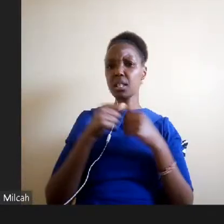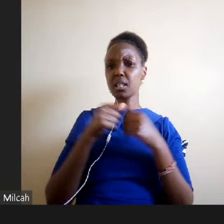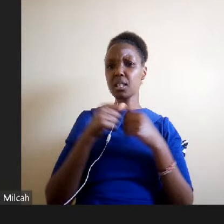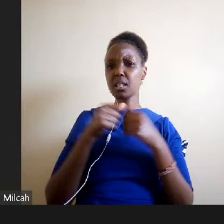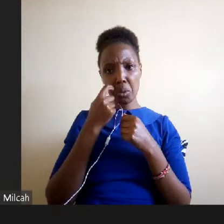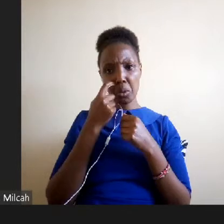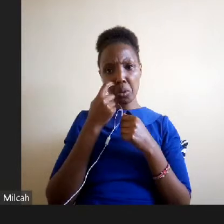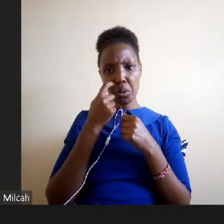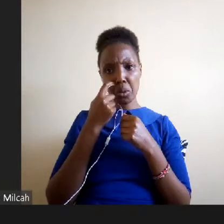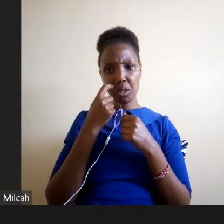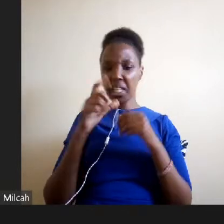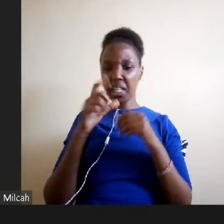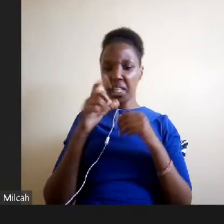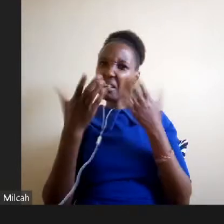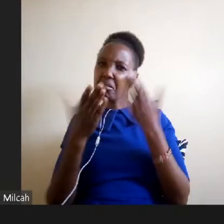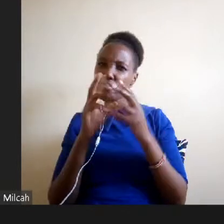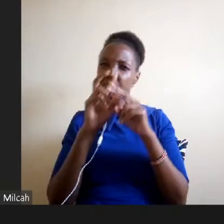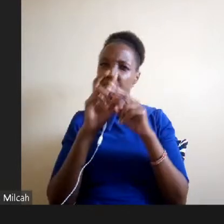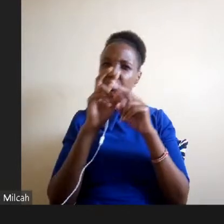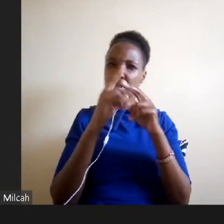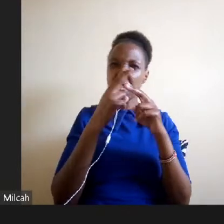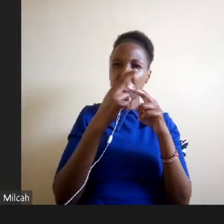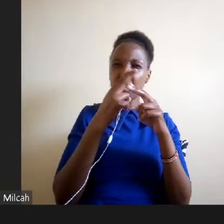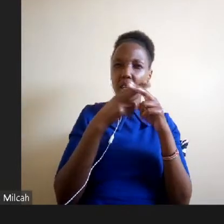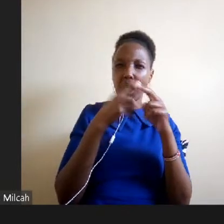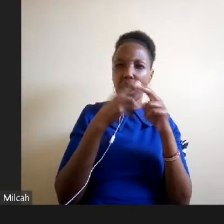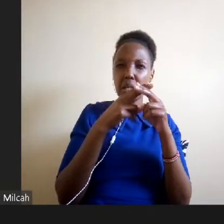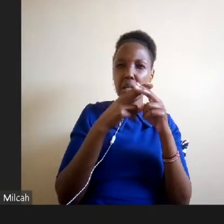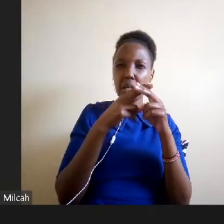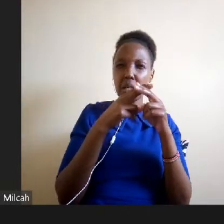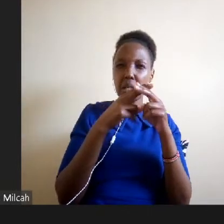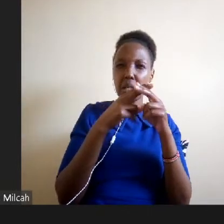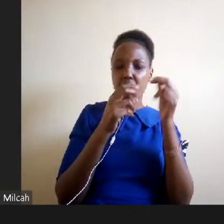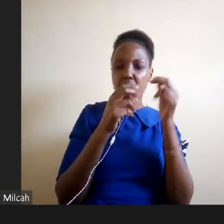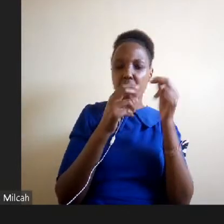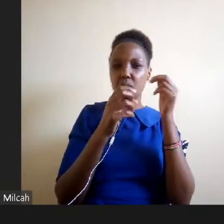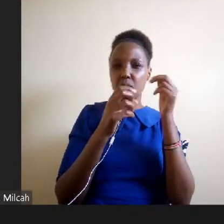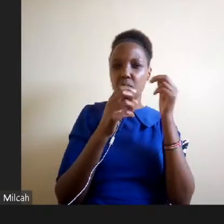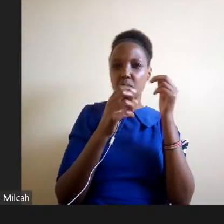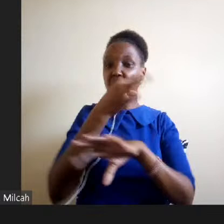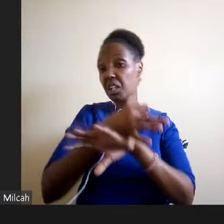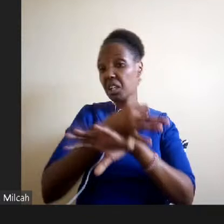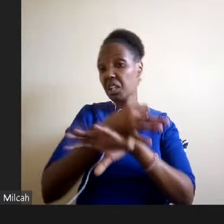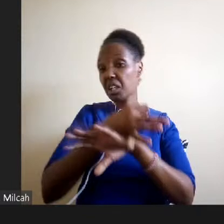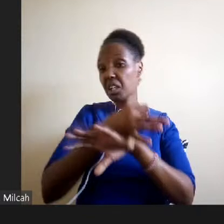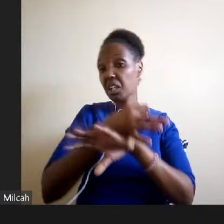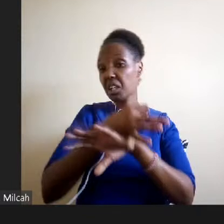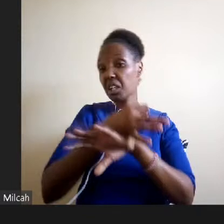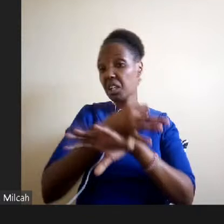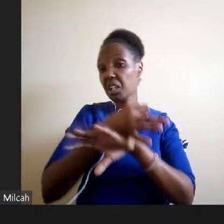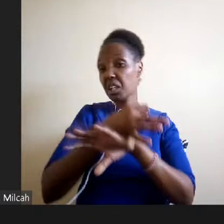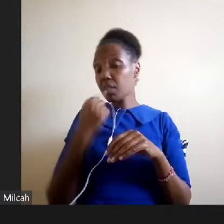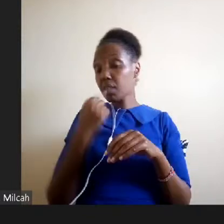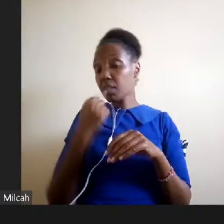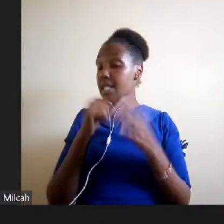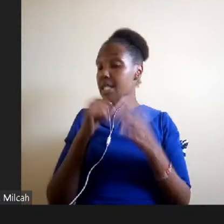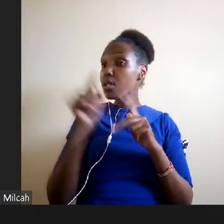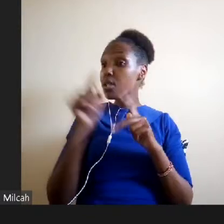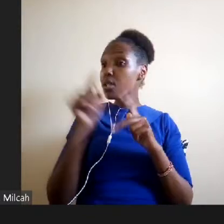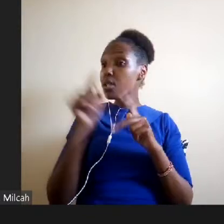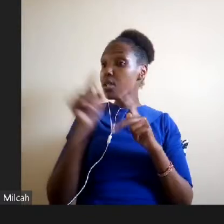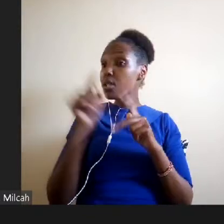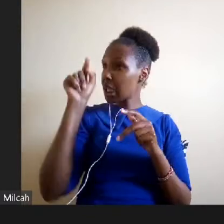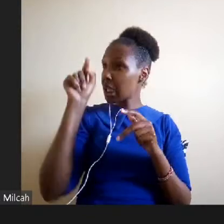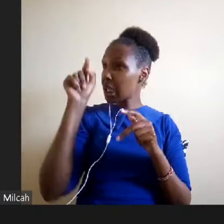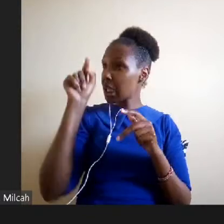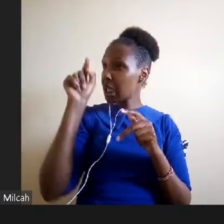like nicknames and pseudonyms and pseudo accounts online. So we need to be able to start telling our children how to differentiate between real and